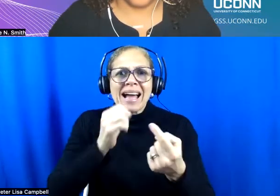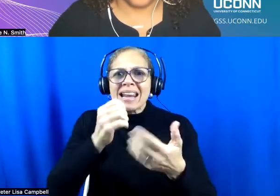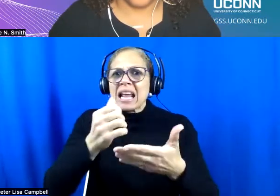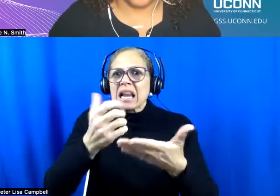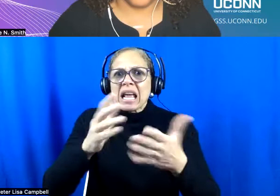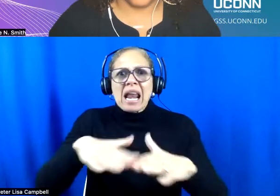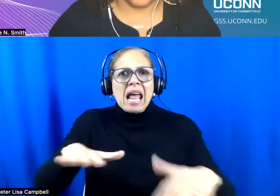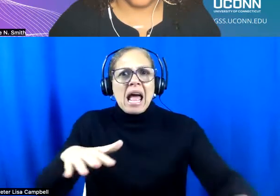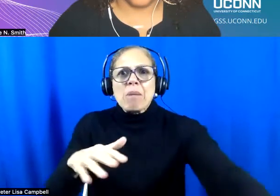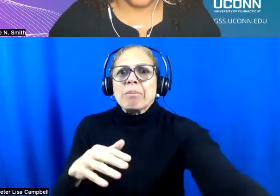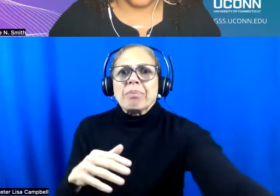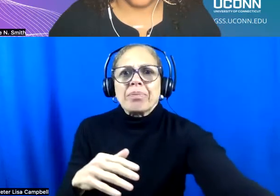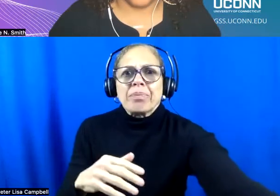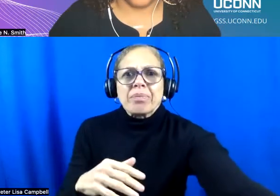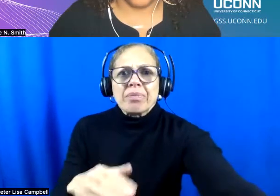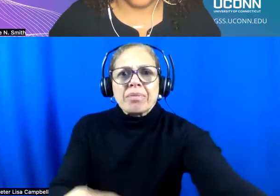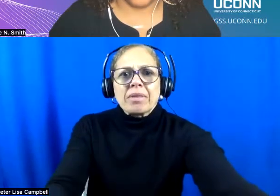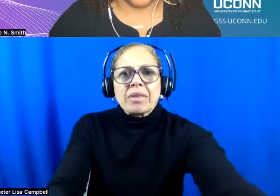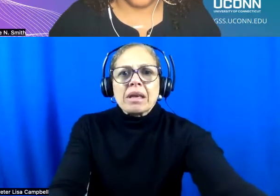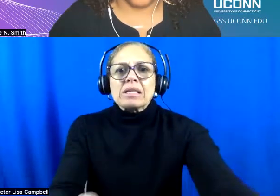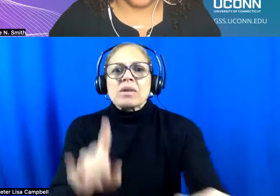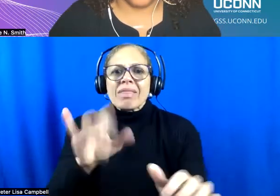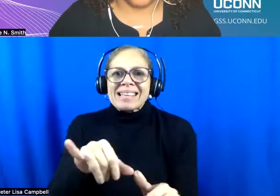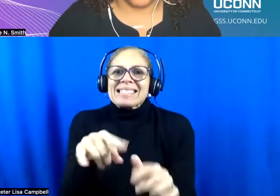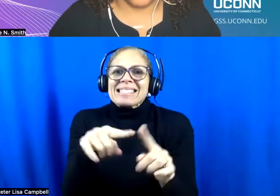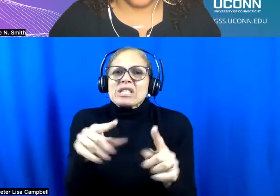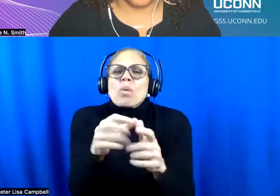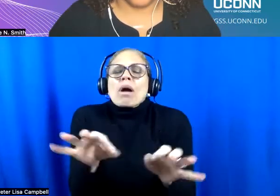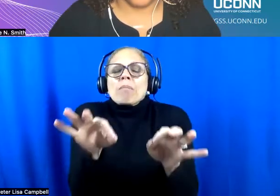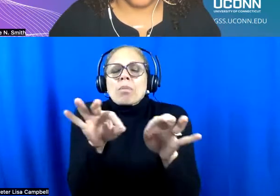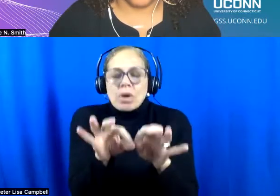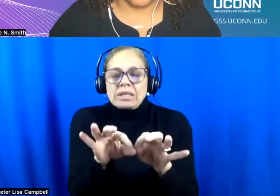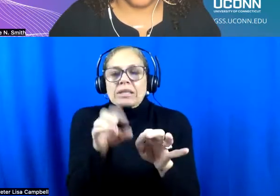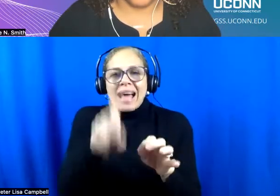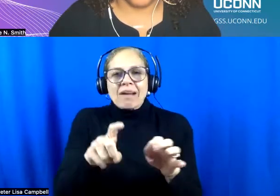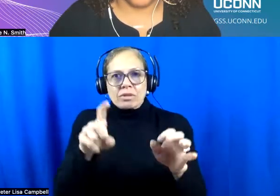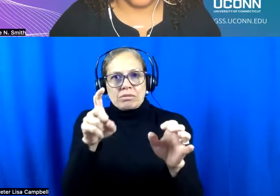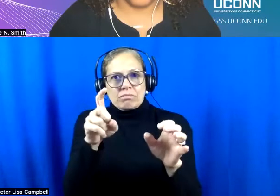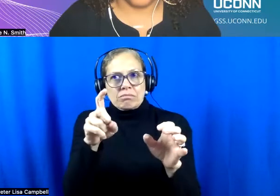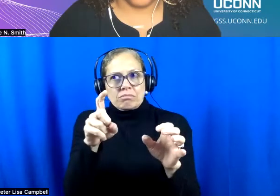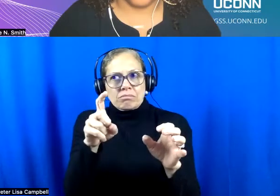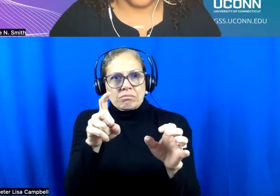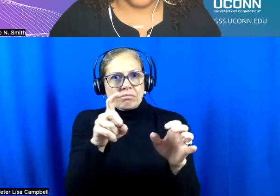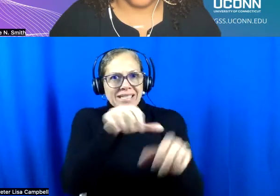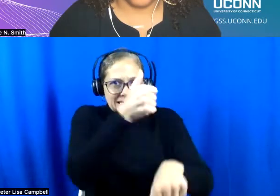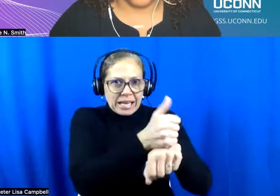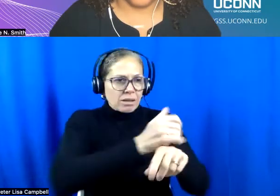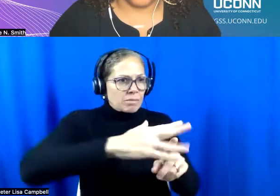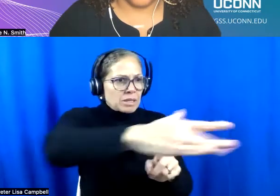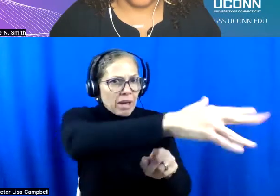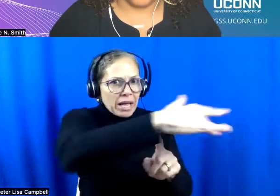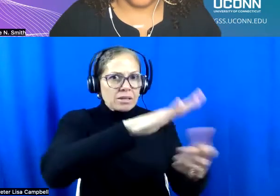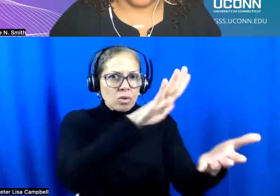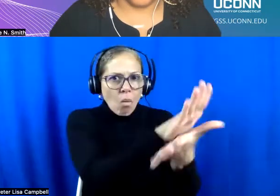were children. So these are space, this is why it is so important to create these spaces on campuses